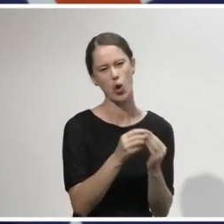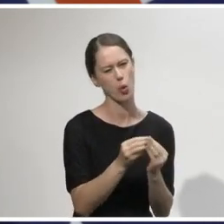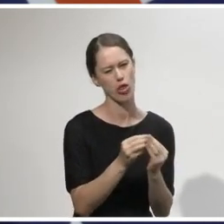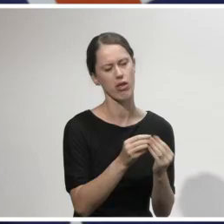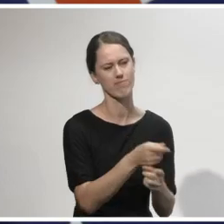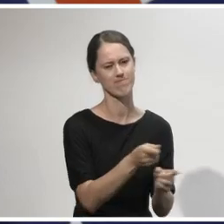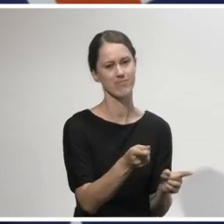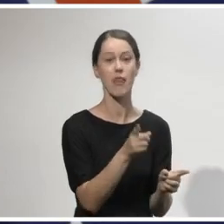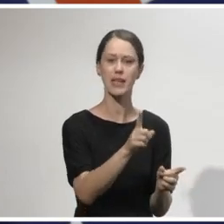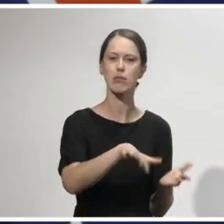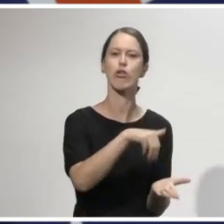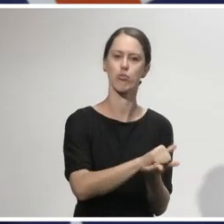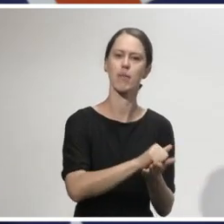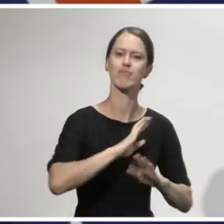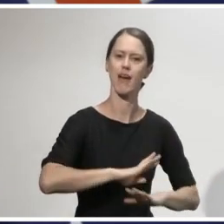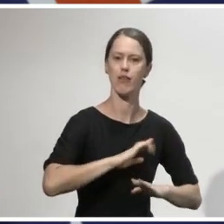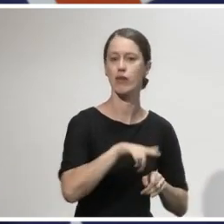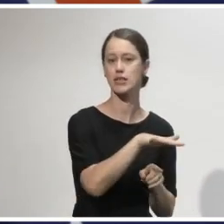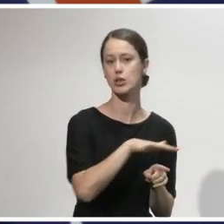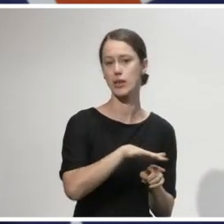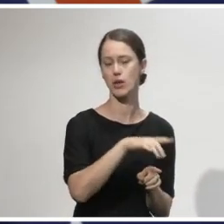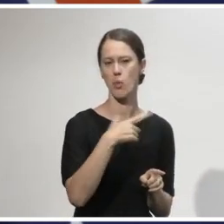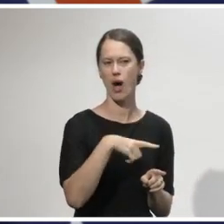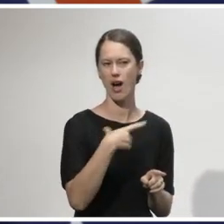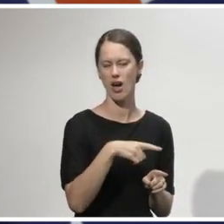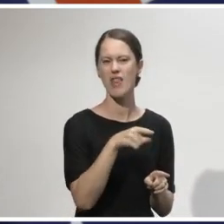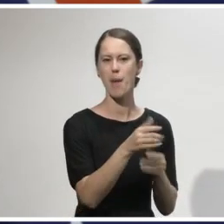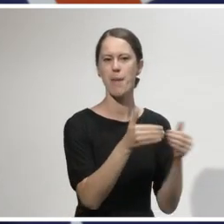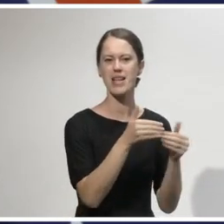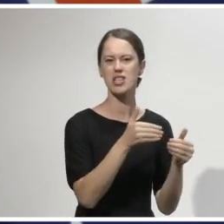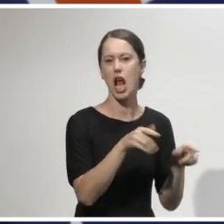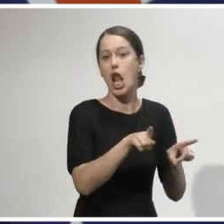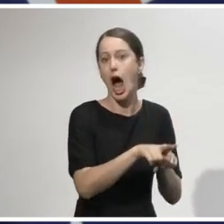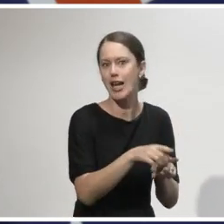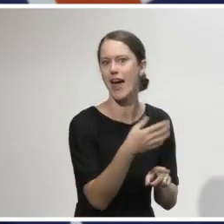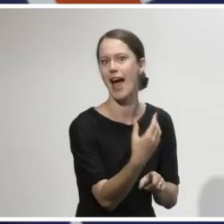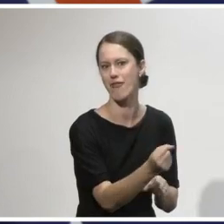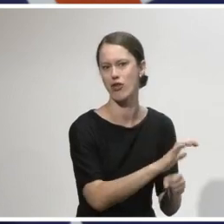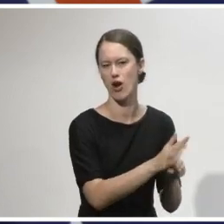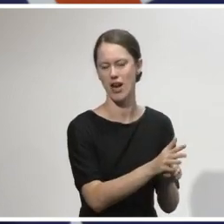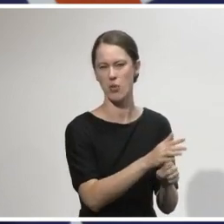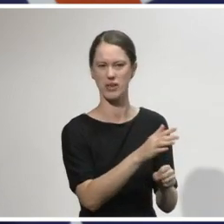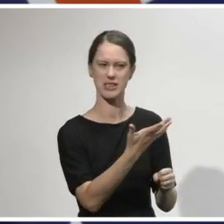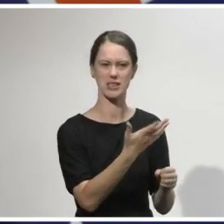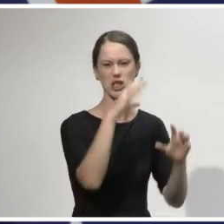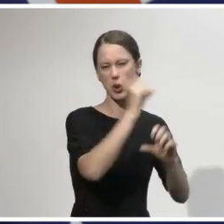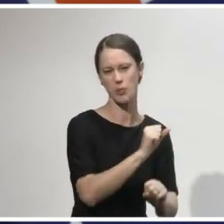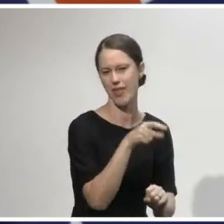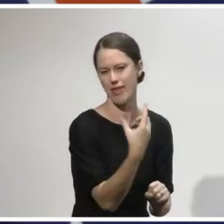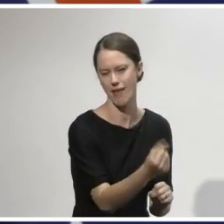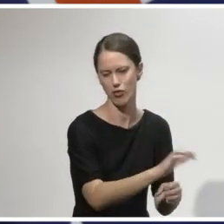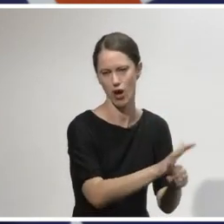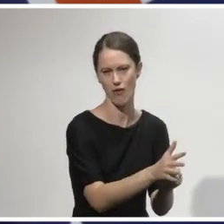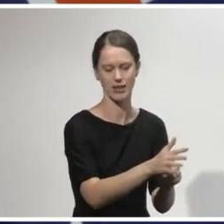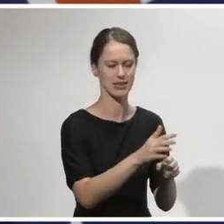and I think that is appropriate in this situation because actually they've been managed as a group who've all been exposed. So we would not